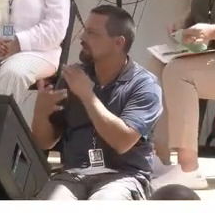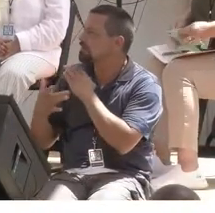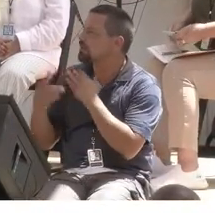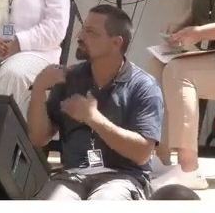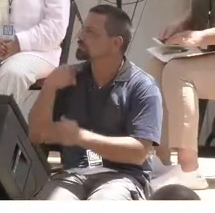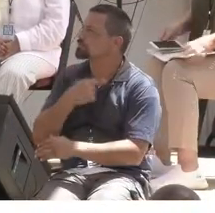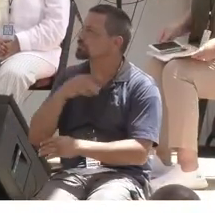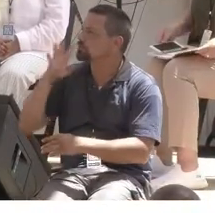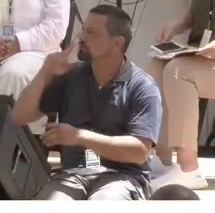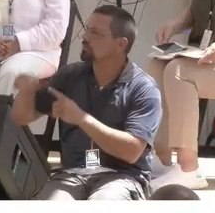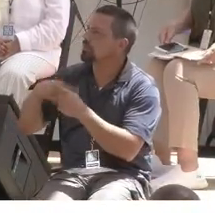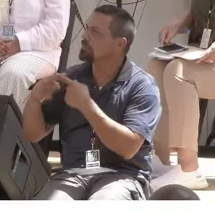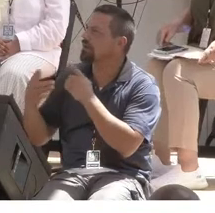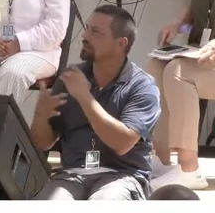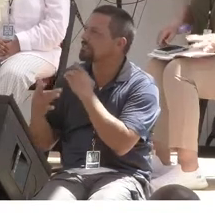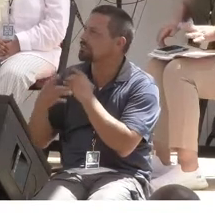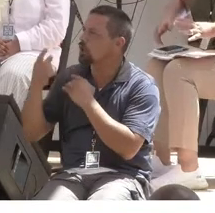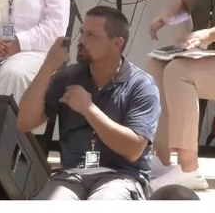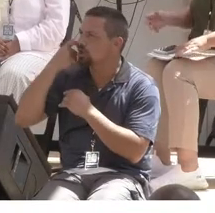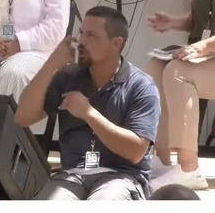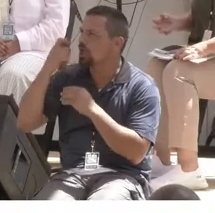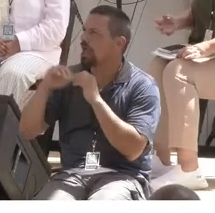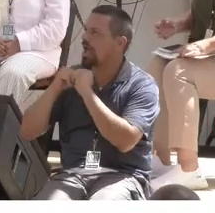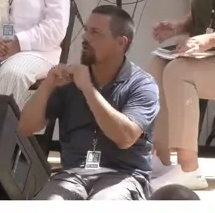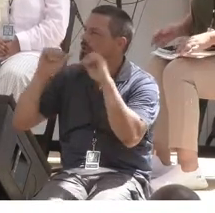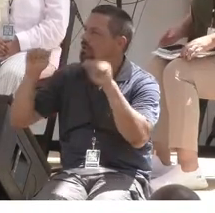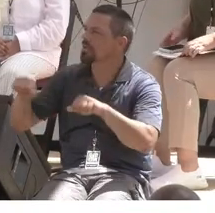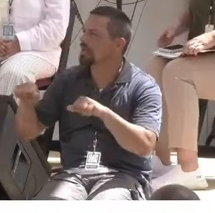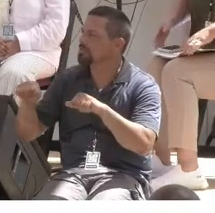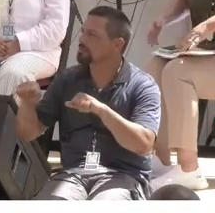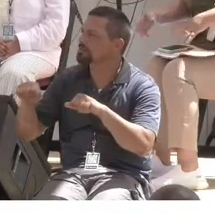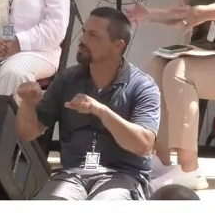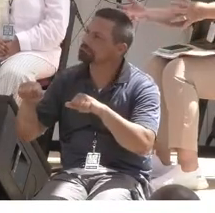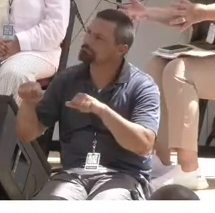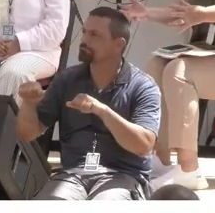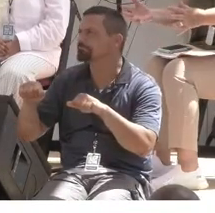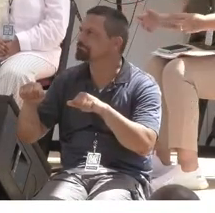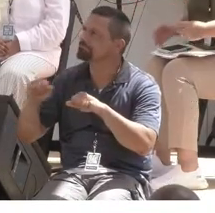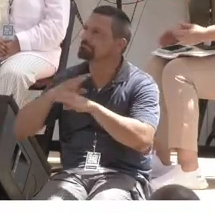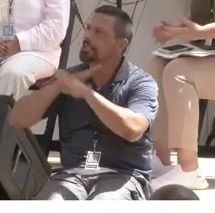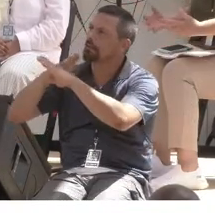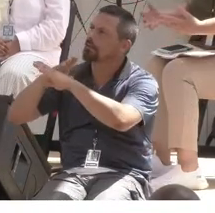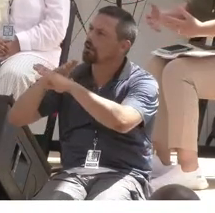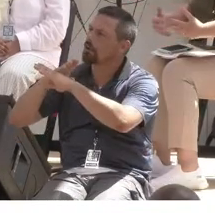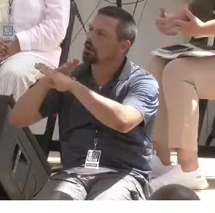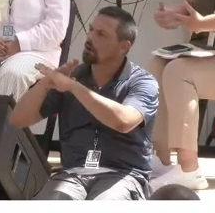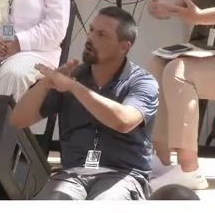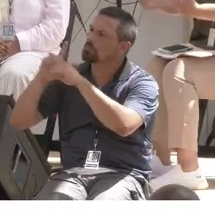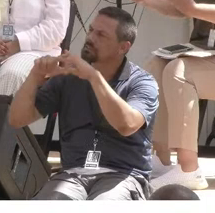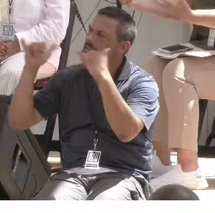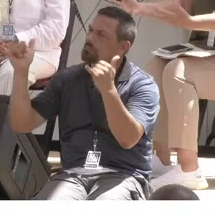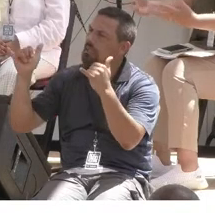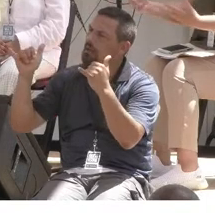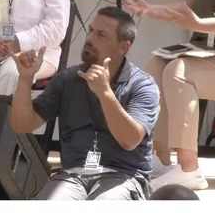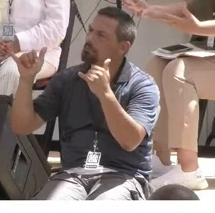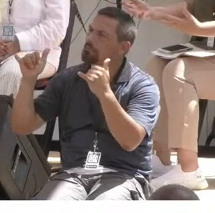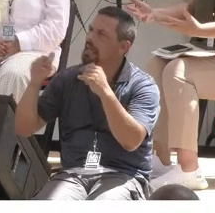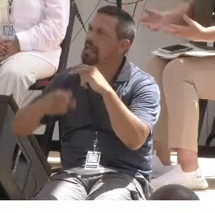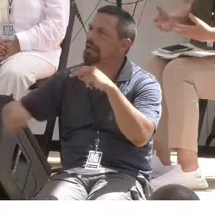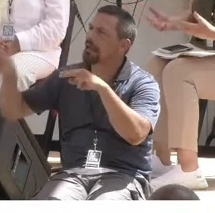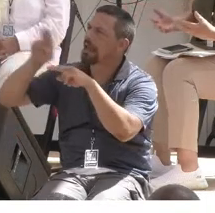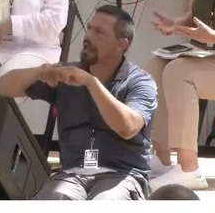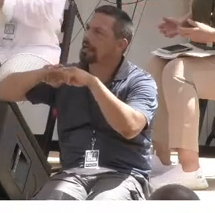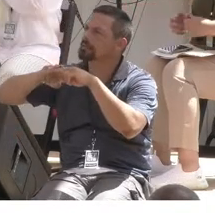about technology earlier and how it can possibly hinder, but also